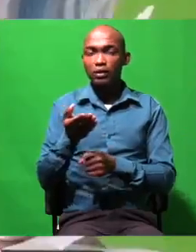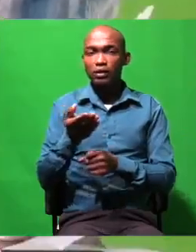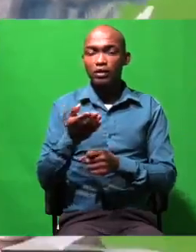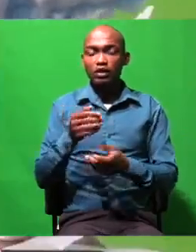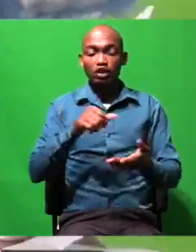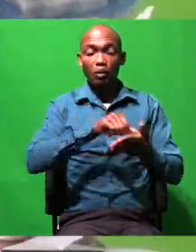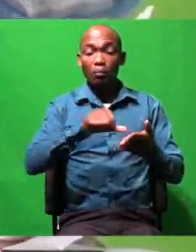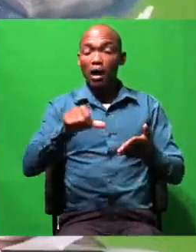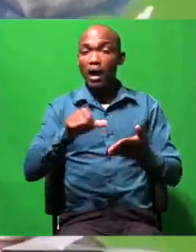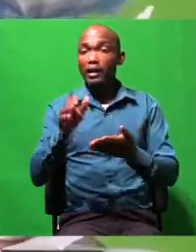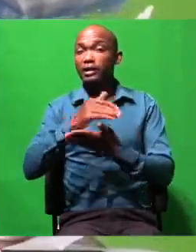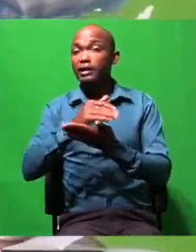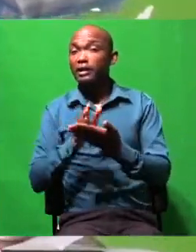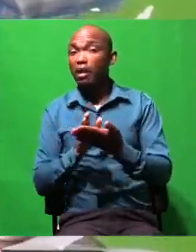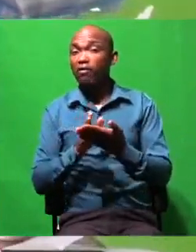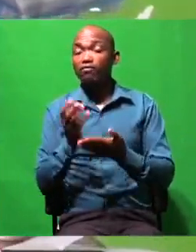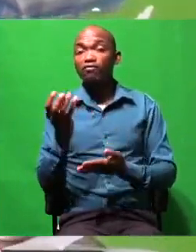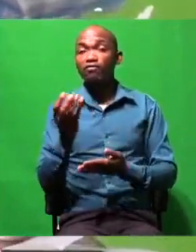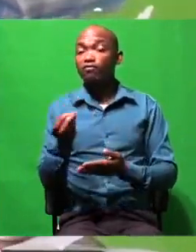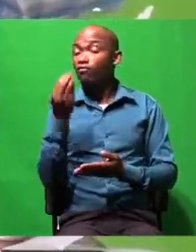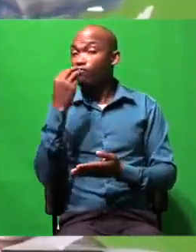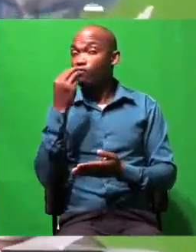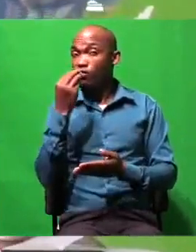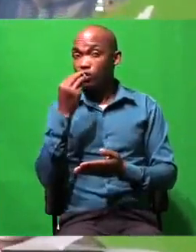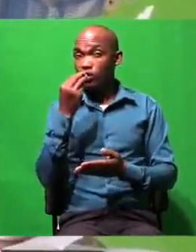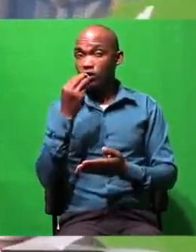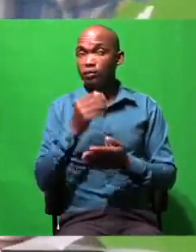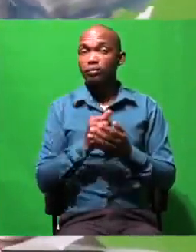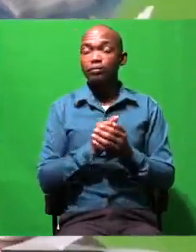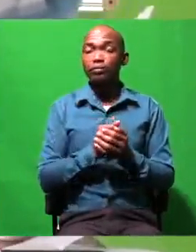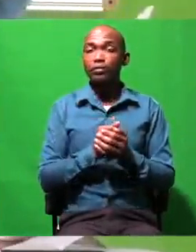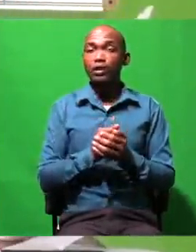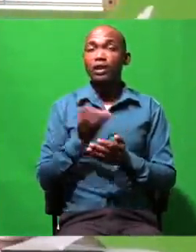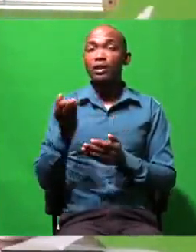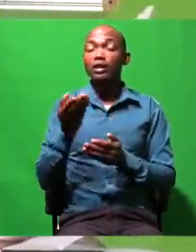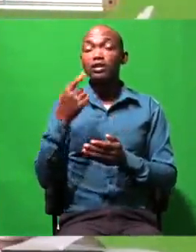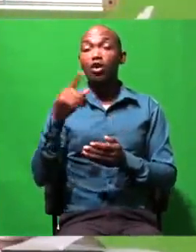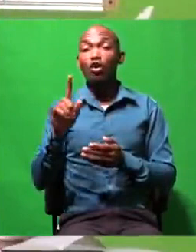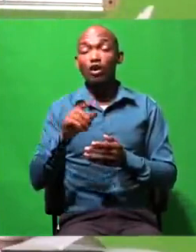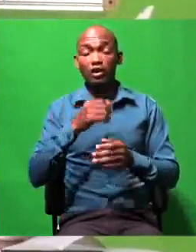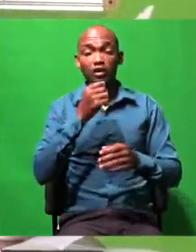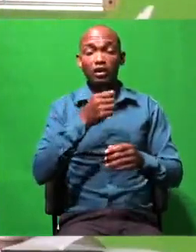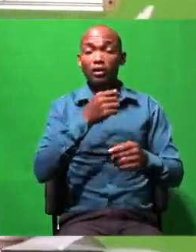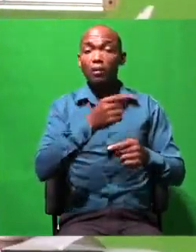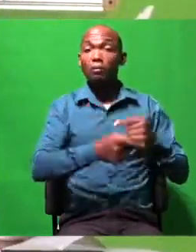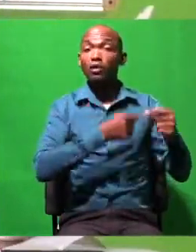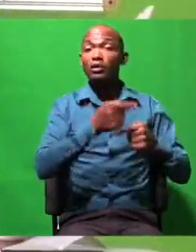buy some of food, and these food are processed one. So processed food.